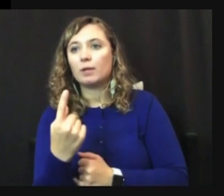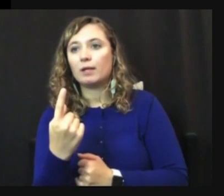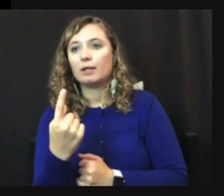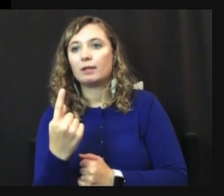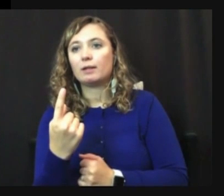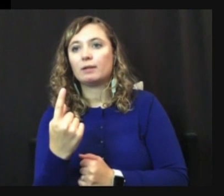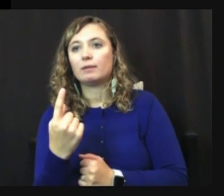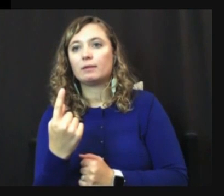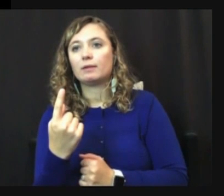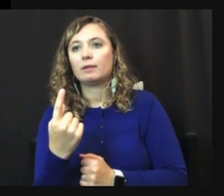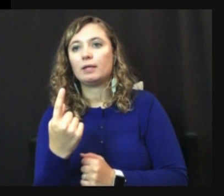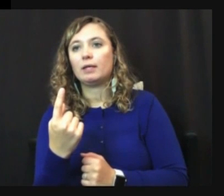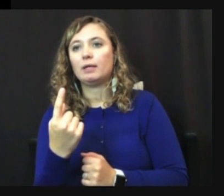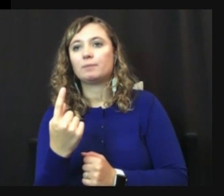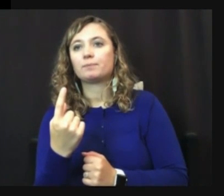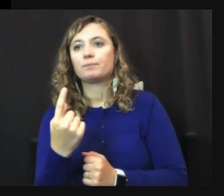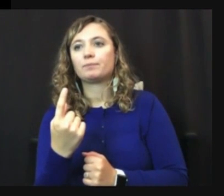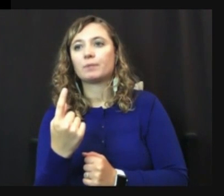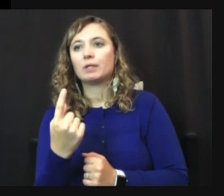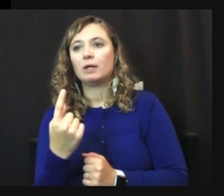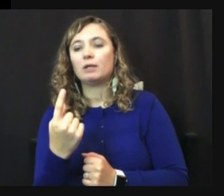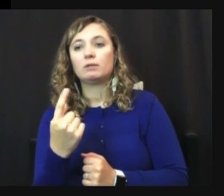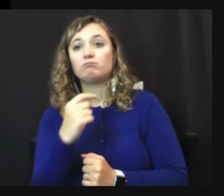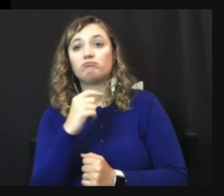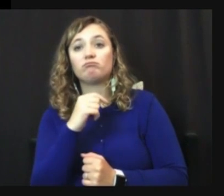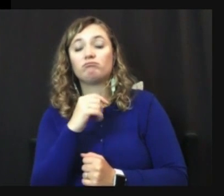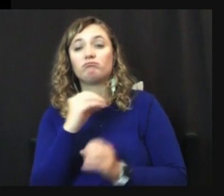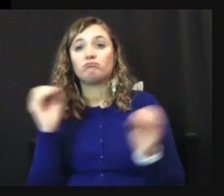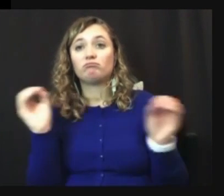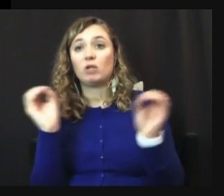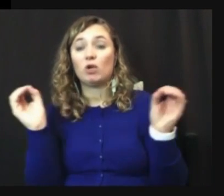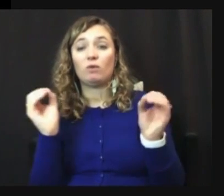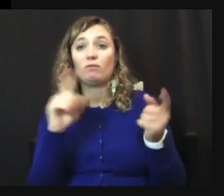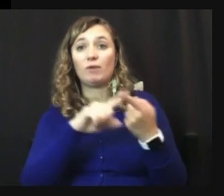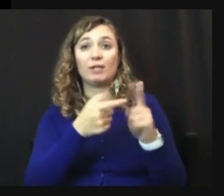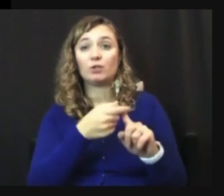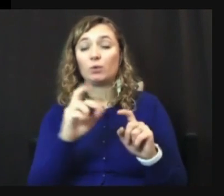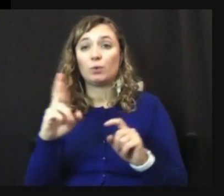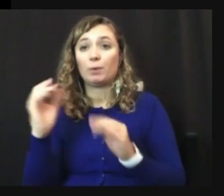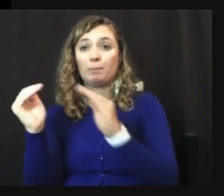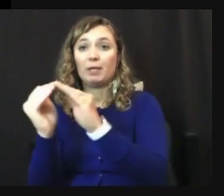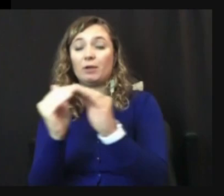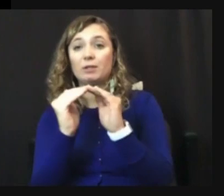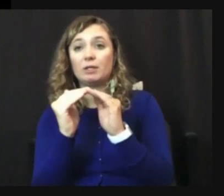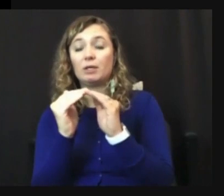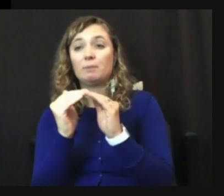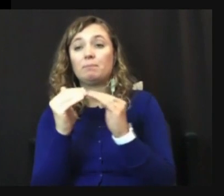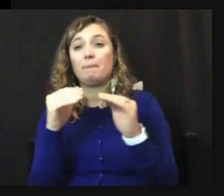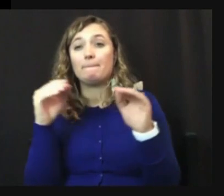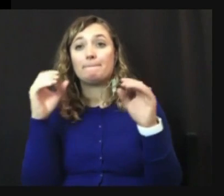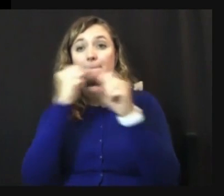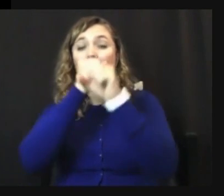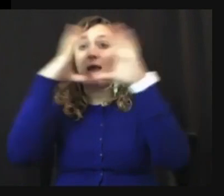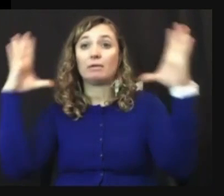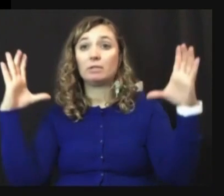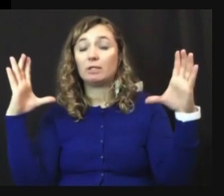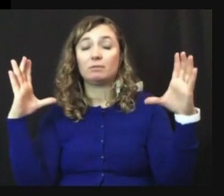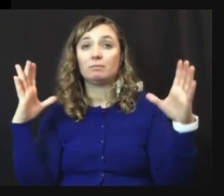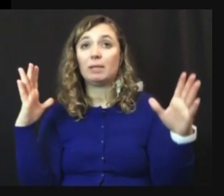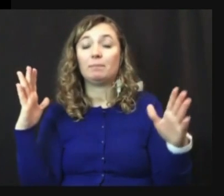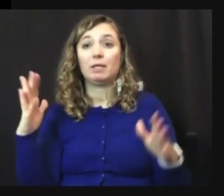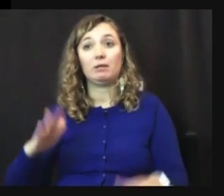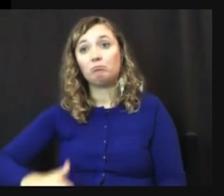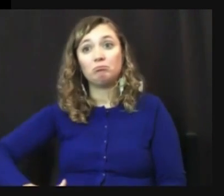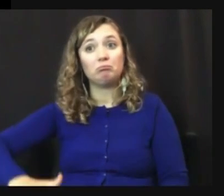rejected from the time that you're 18 months old, 2 years old, until you are in kindergarten.